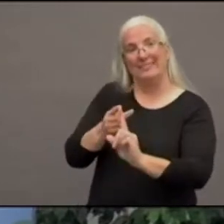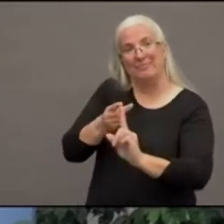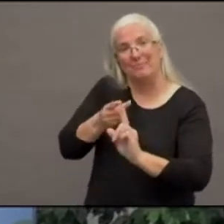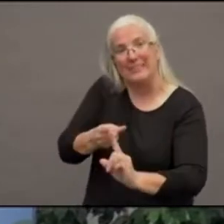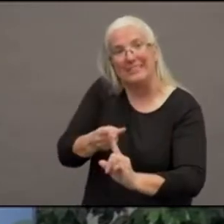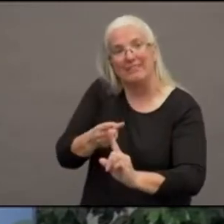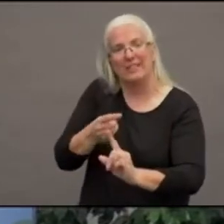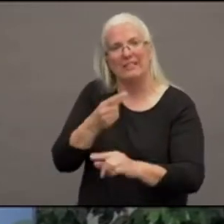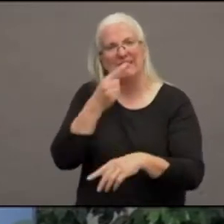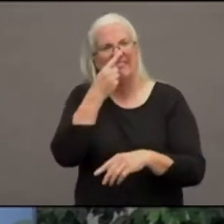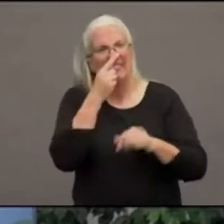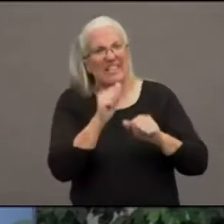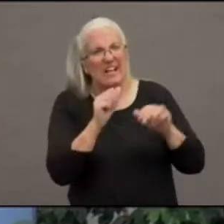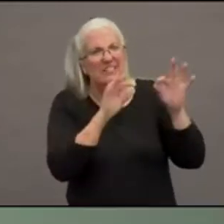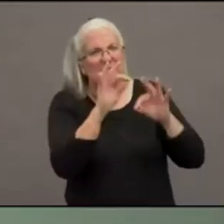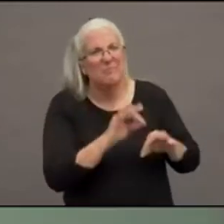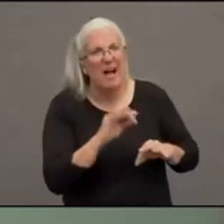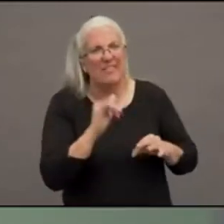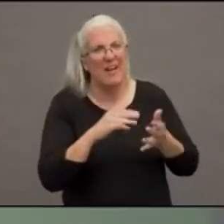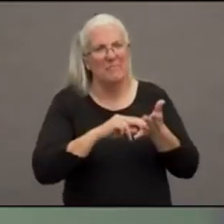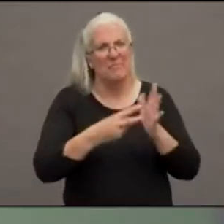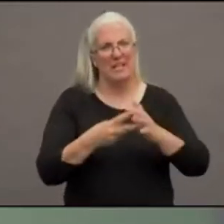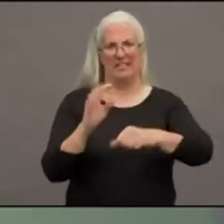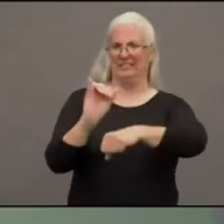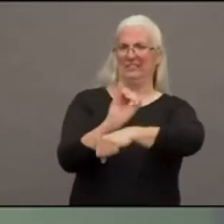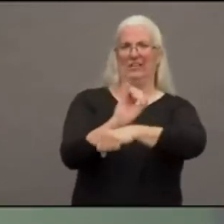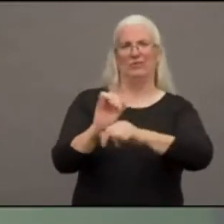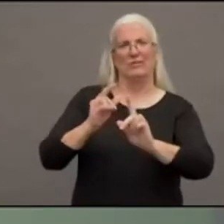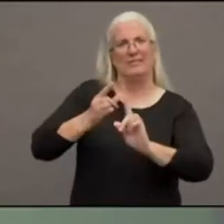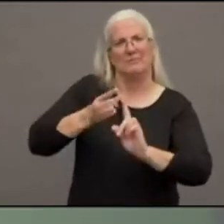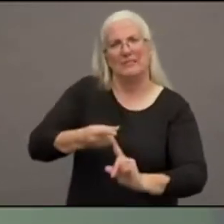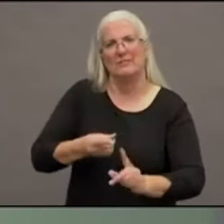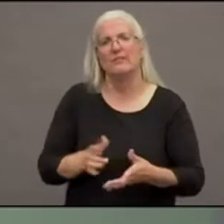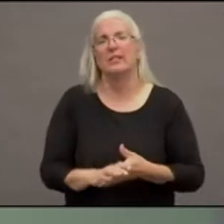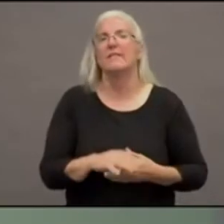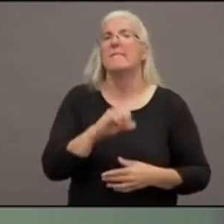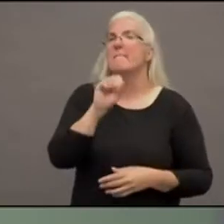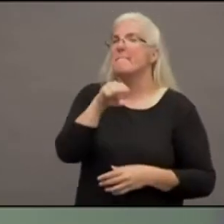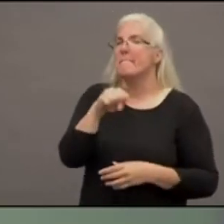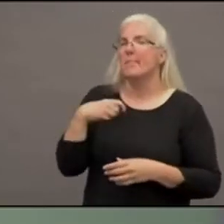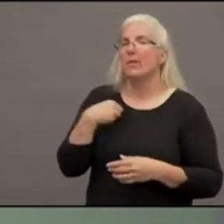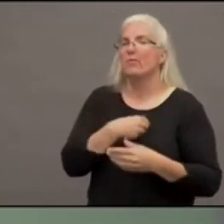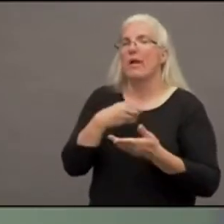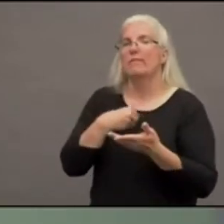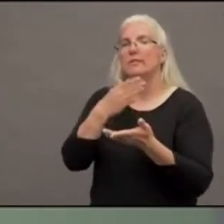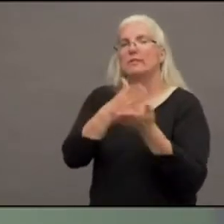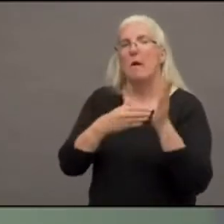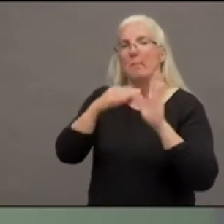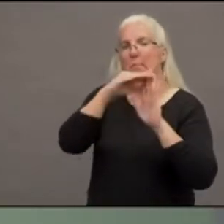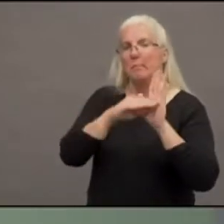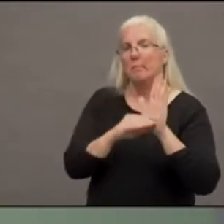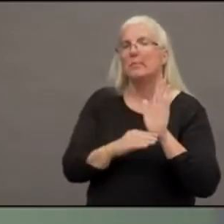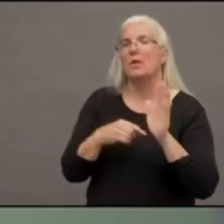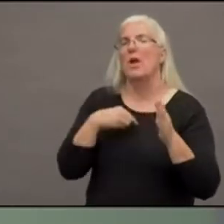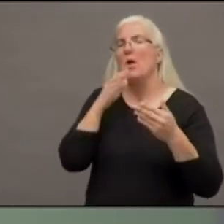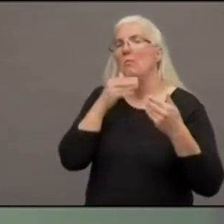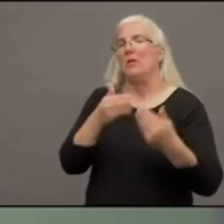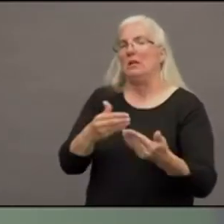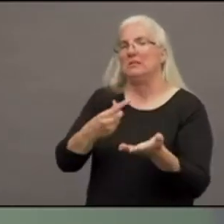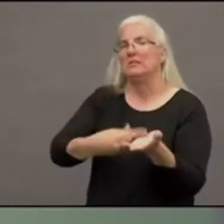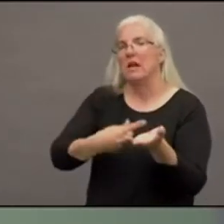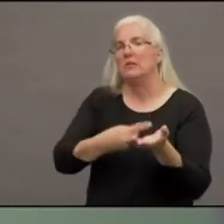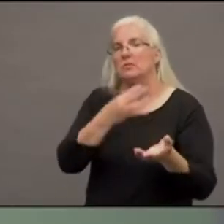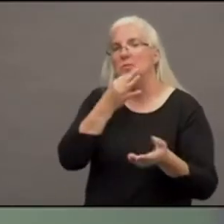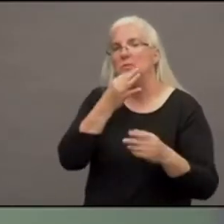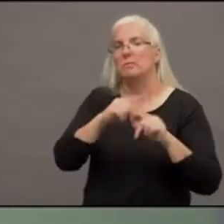So we have a few set of broad principles, and I want to talk about those in a moment. But overlaid with those,